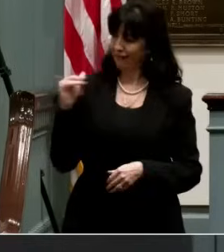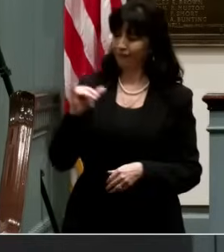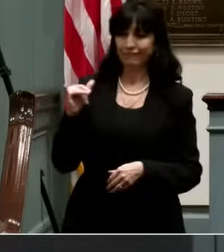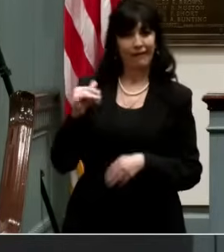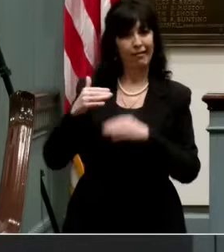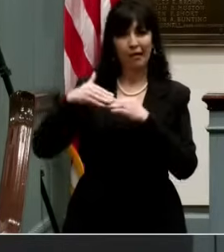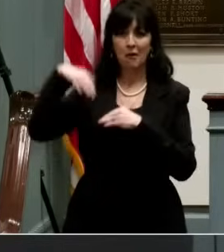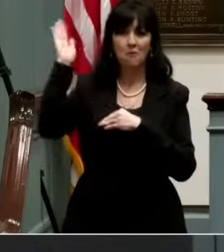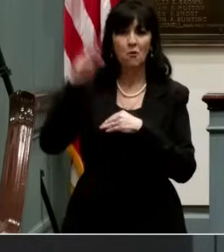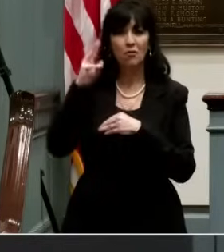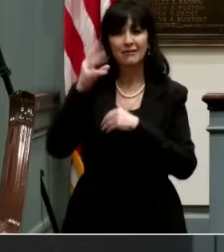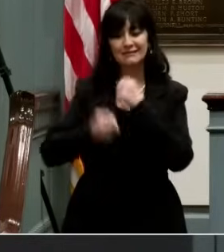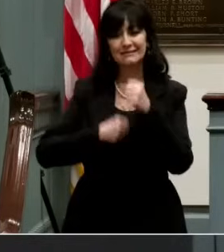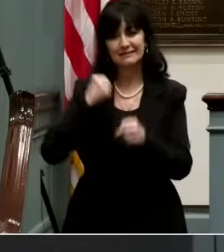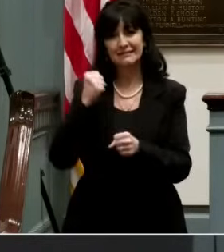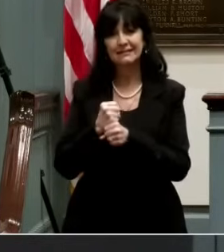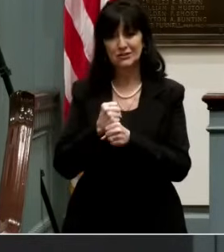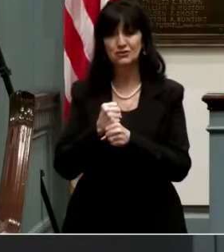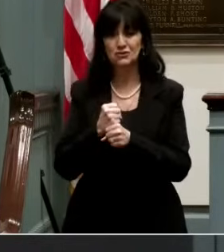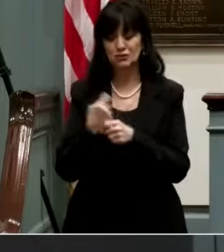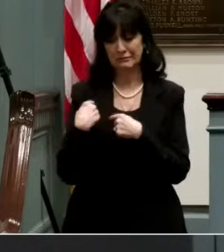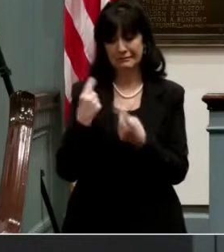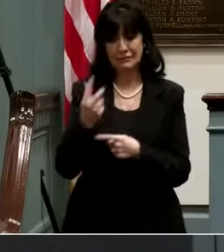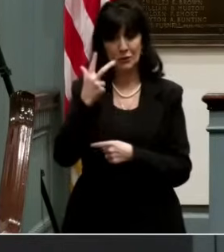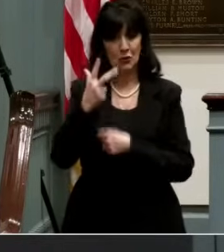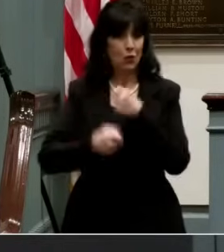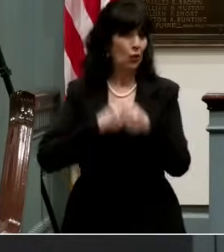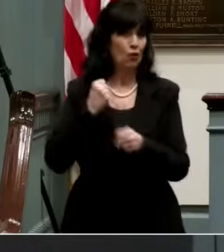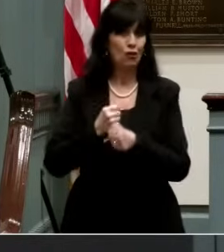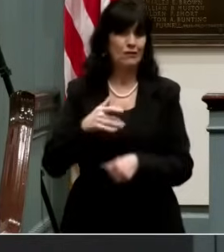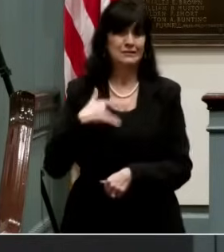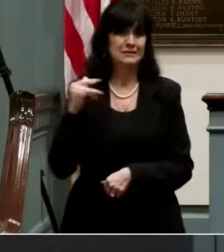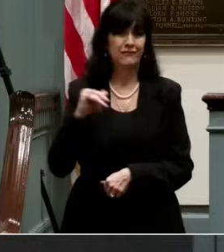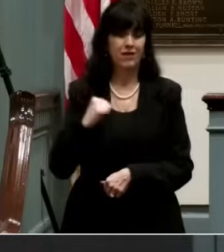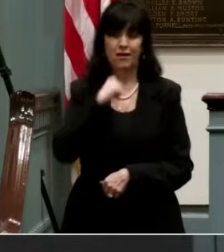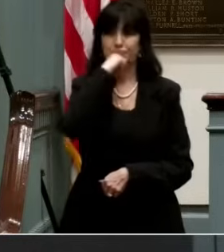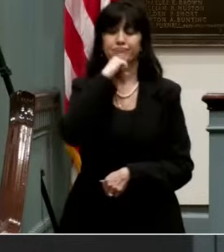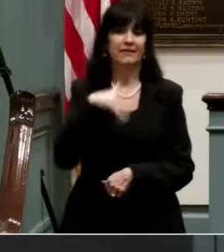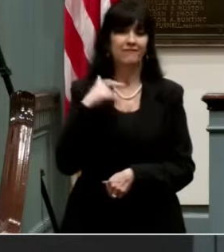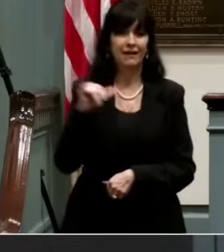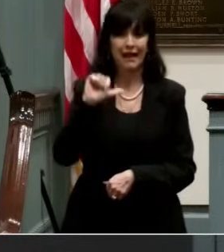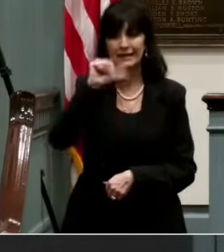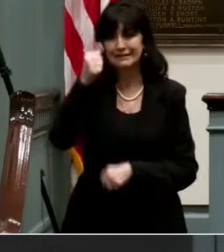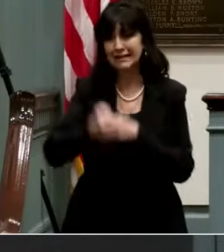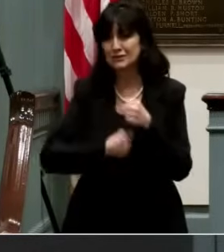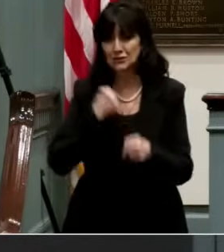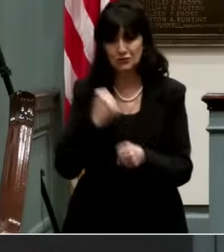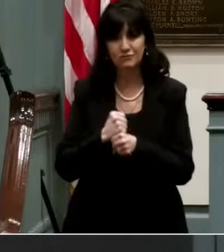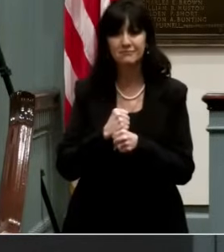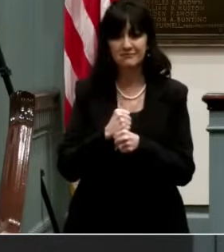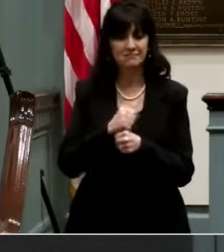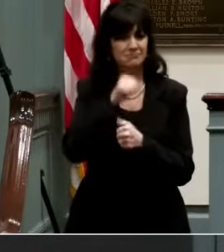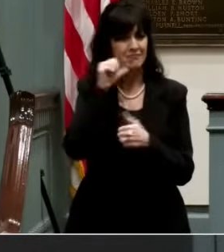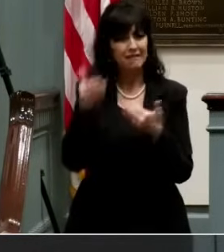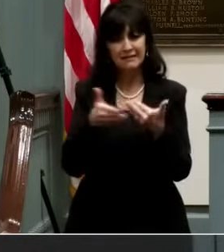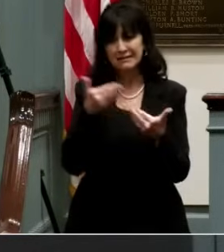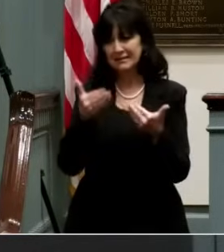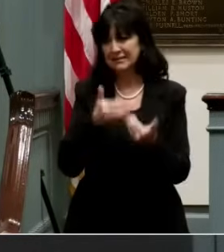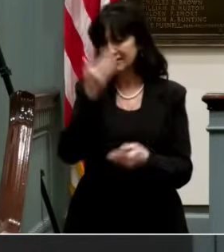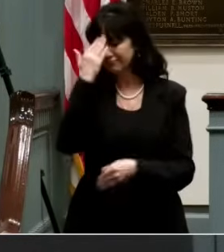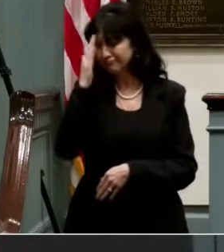me, especially these past 3 years. Feels like 10. And it hasn't always been easy for